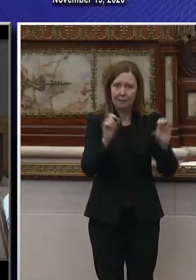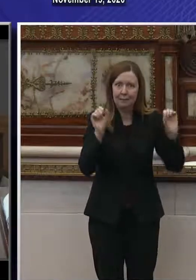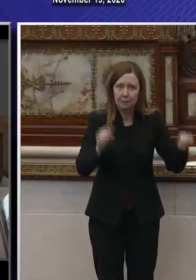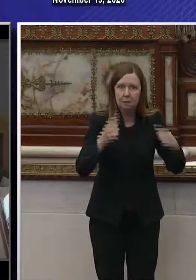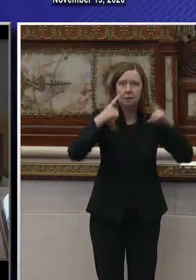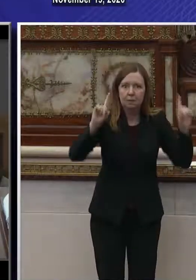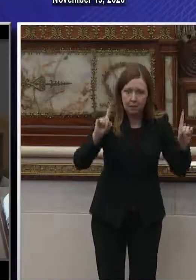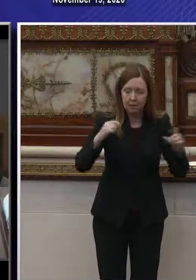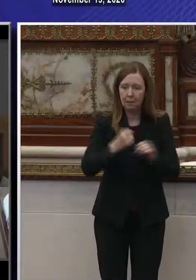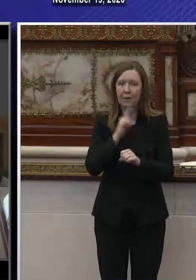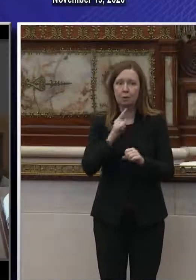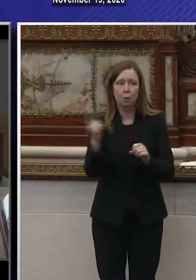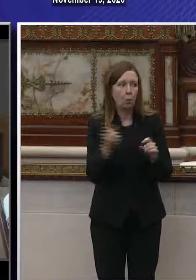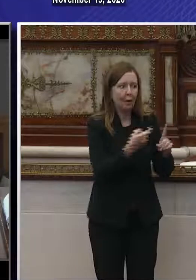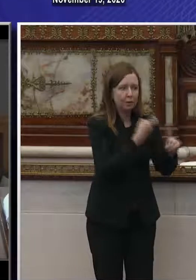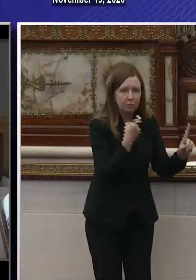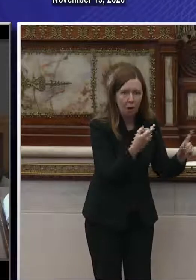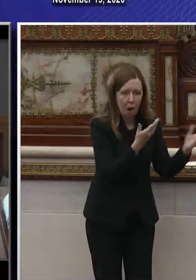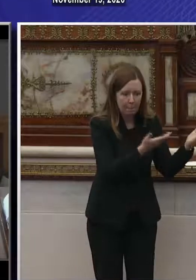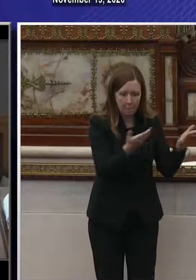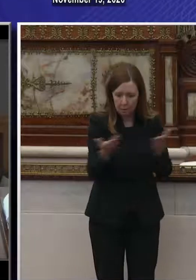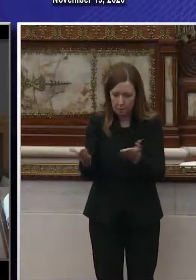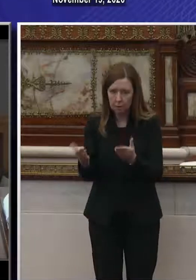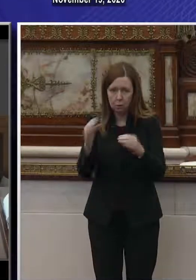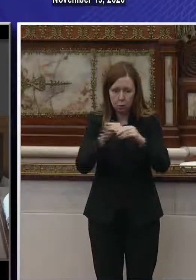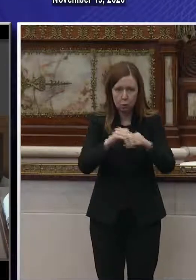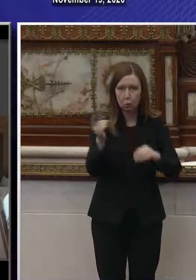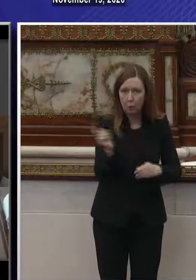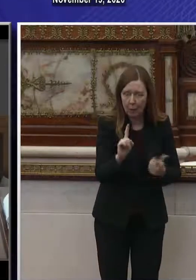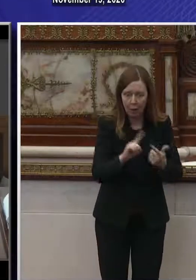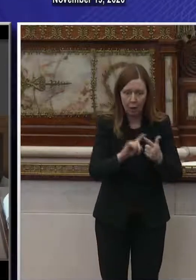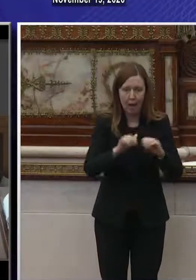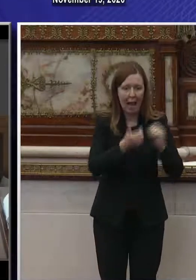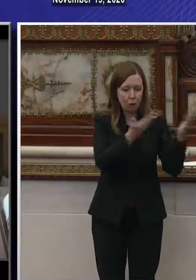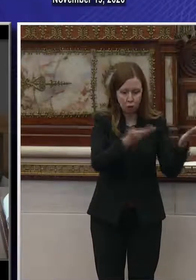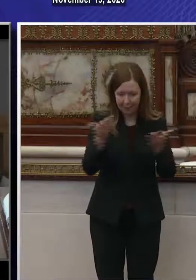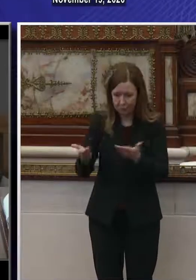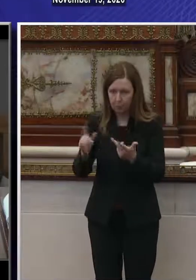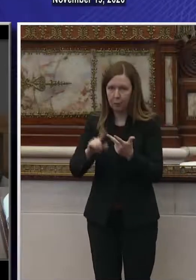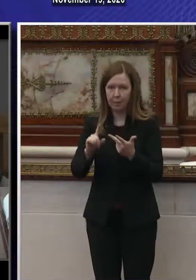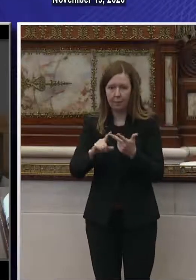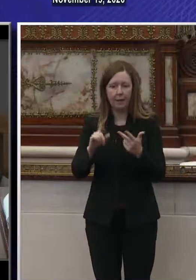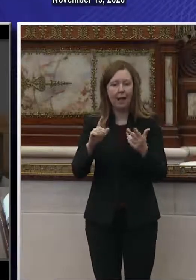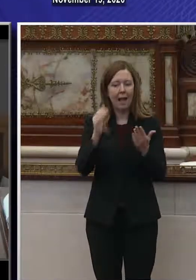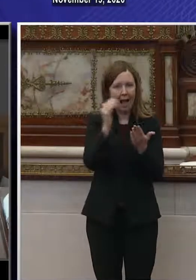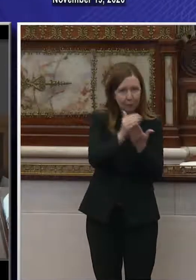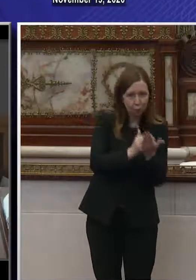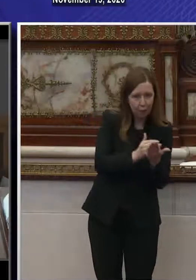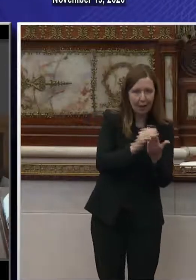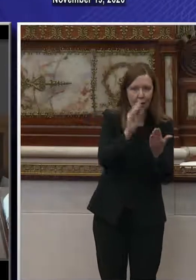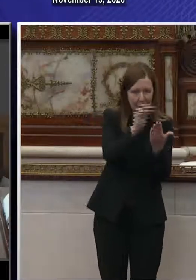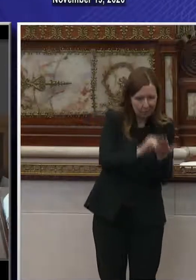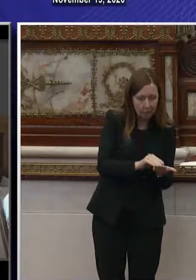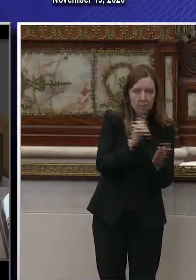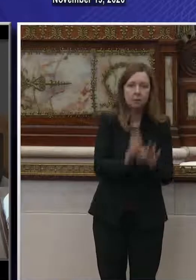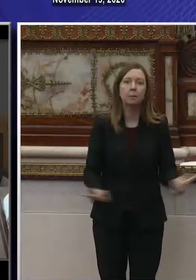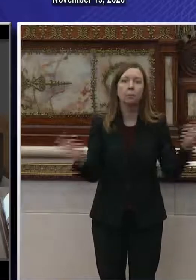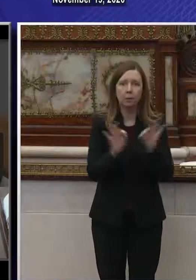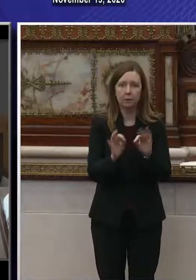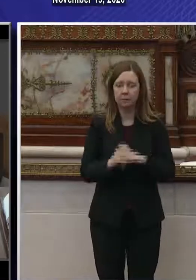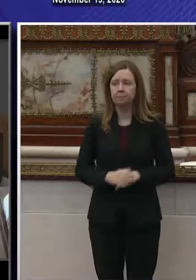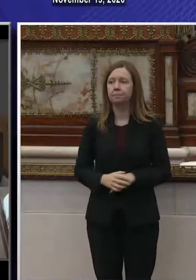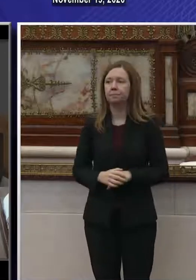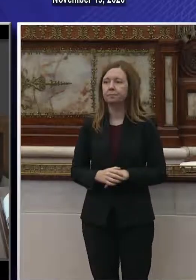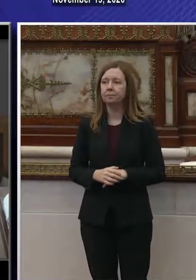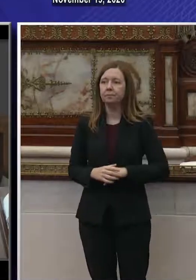understand the provenance of where it came from, where it was stored, how it was transported, and the record keeping around that are really critical. What we